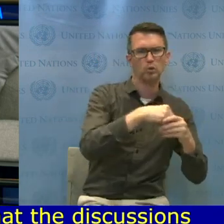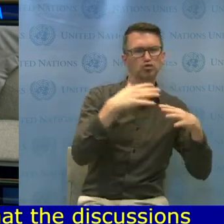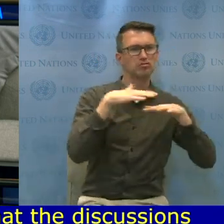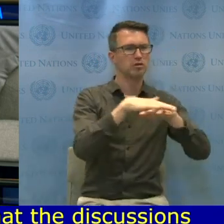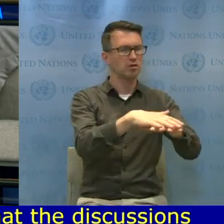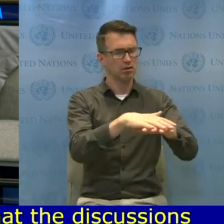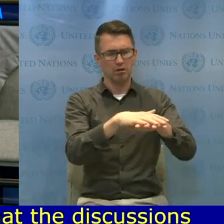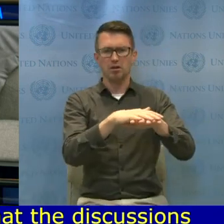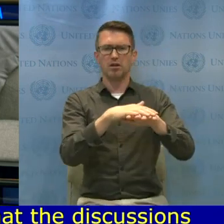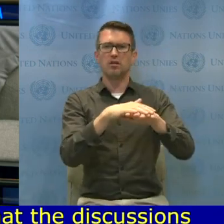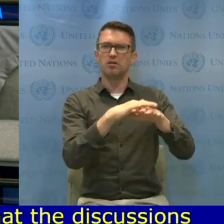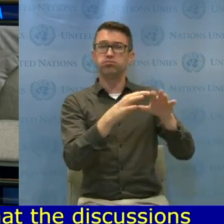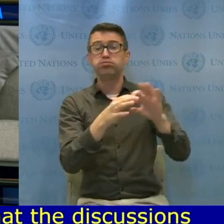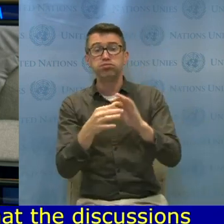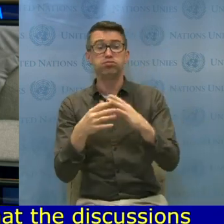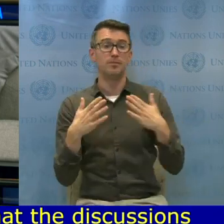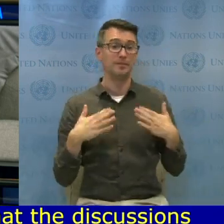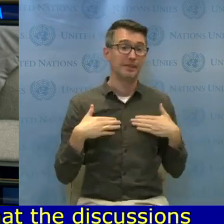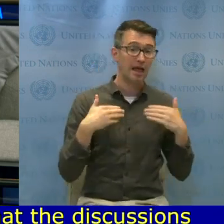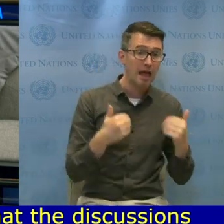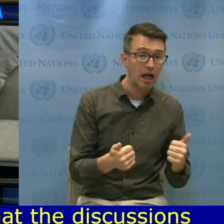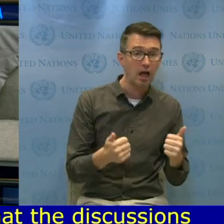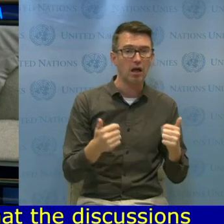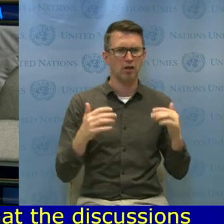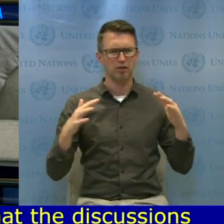Article 25 of the CRPD are most timely.